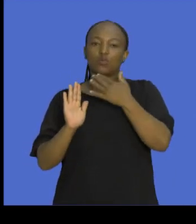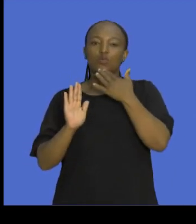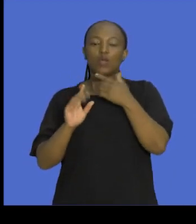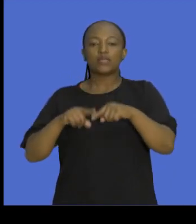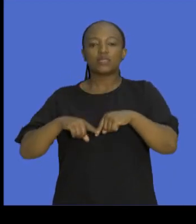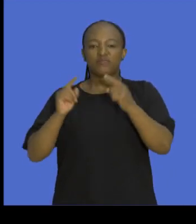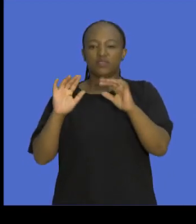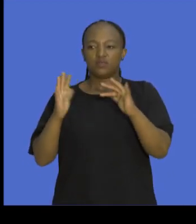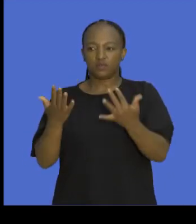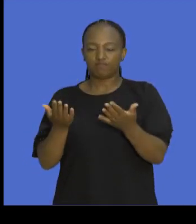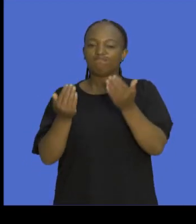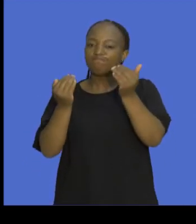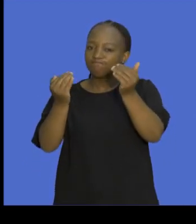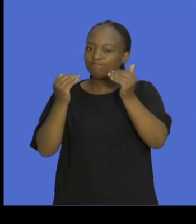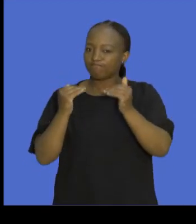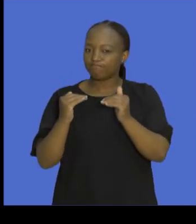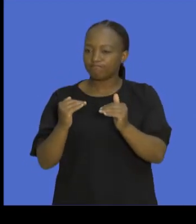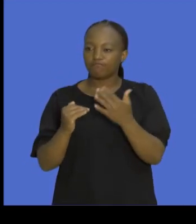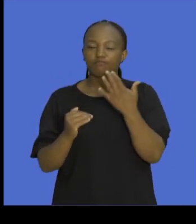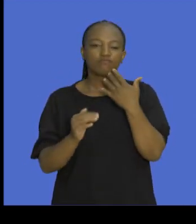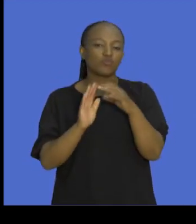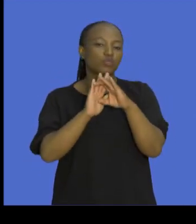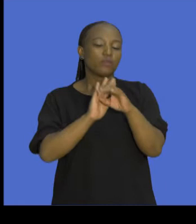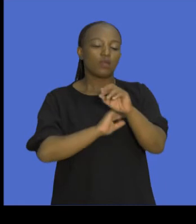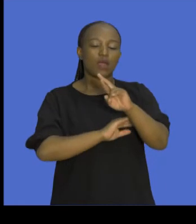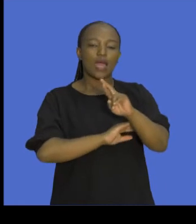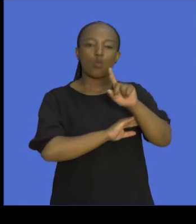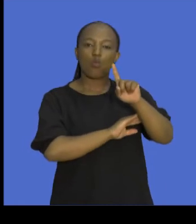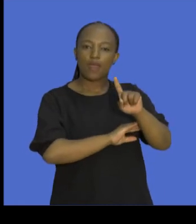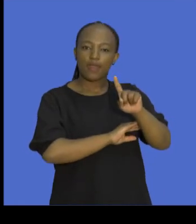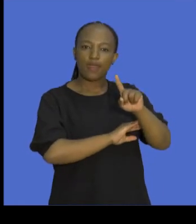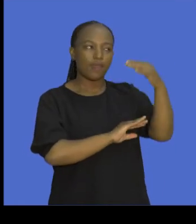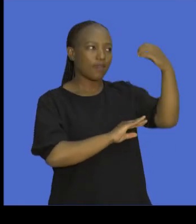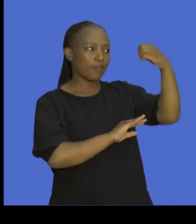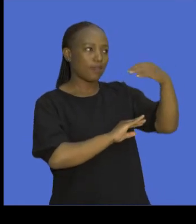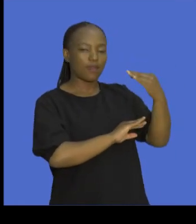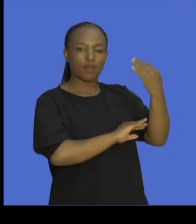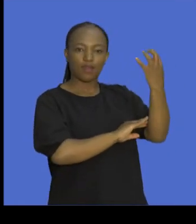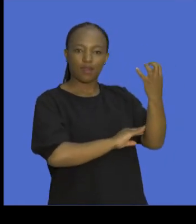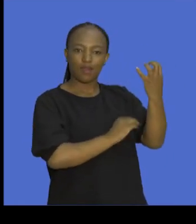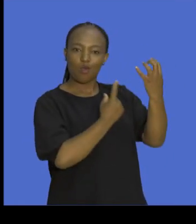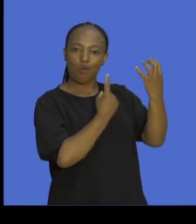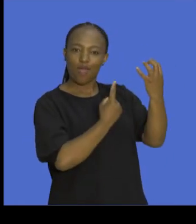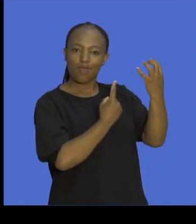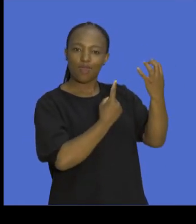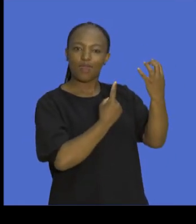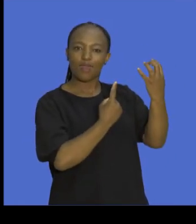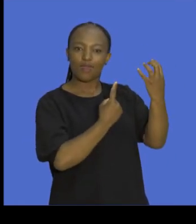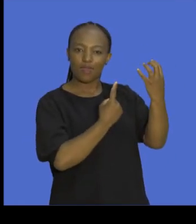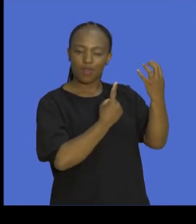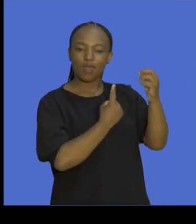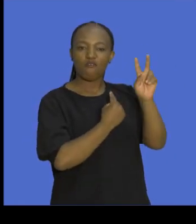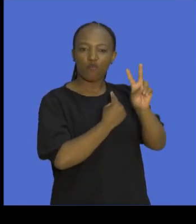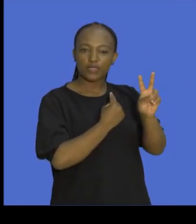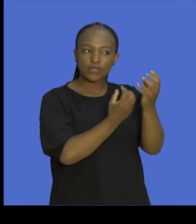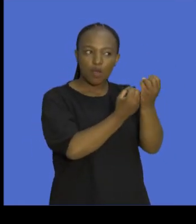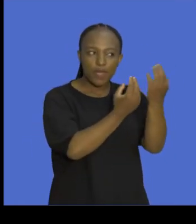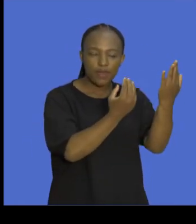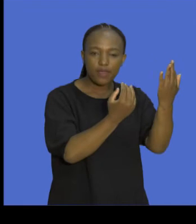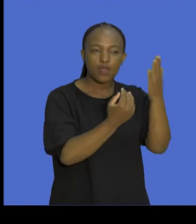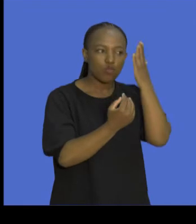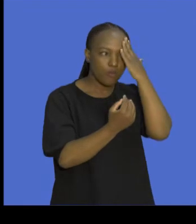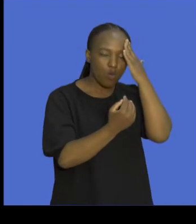across each resistor, let's say for argument's sake, R1, okay? You have to find the voltage across R1 and